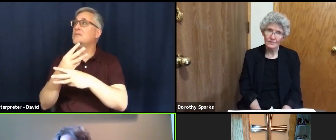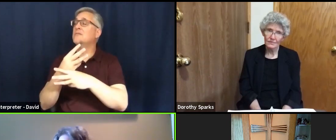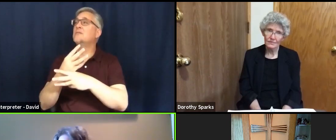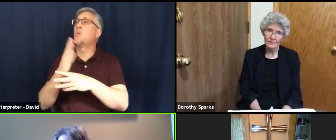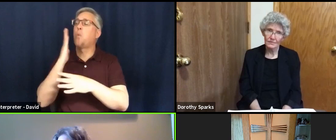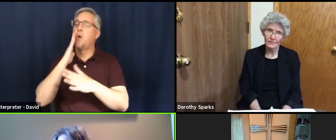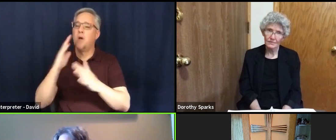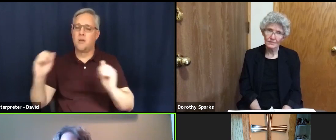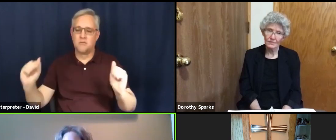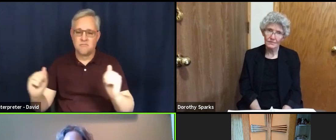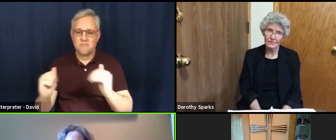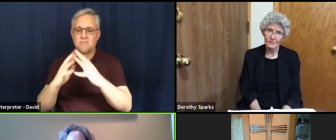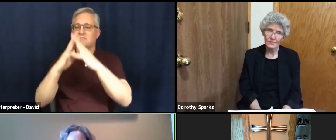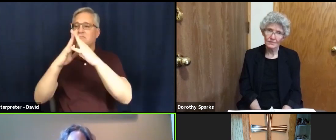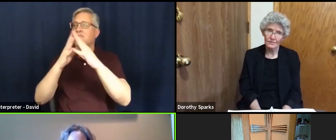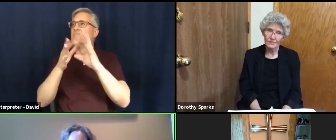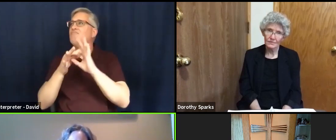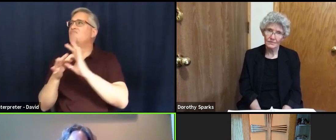and renewed